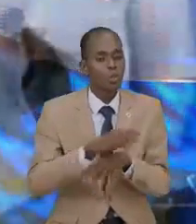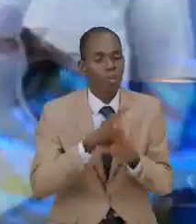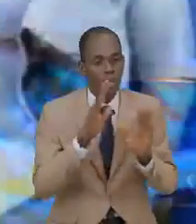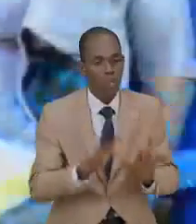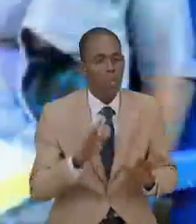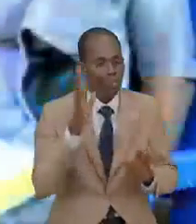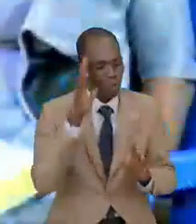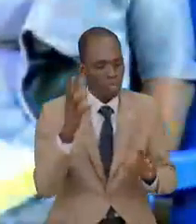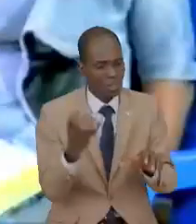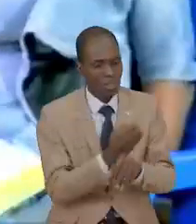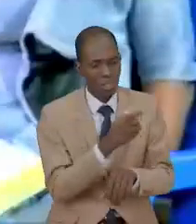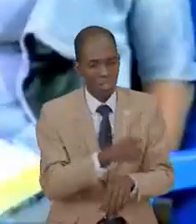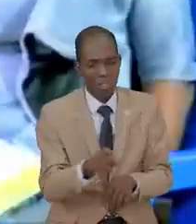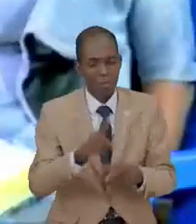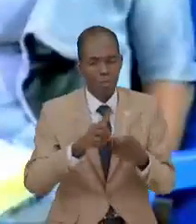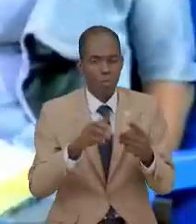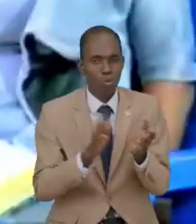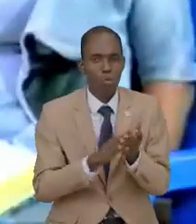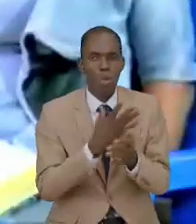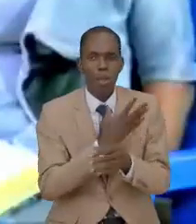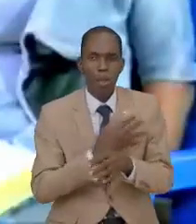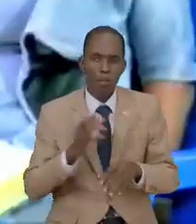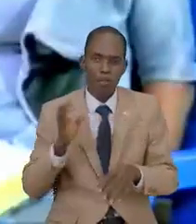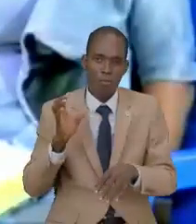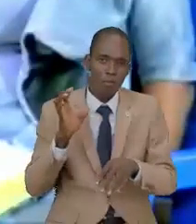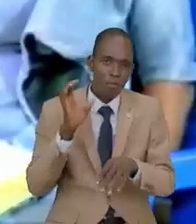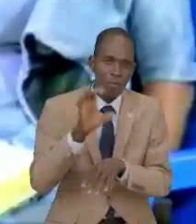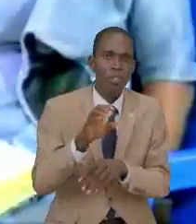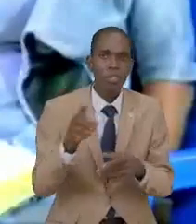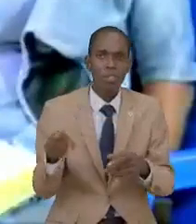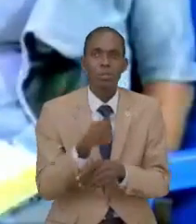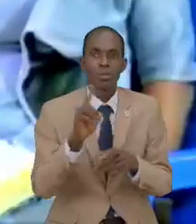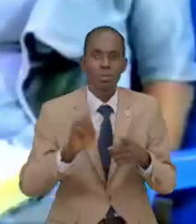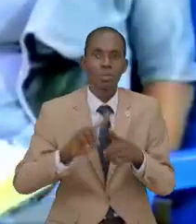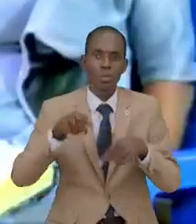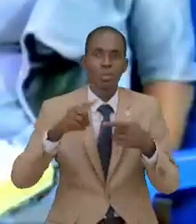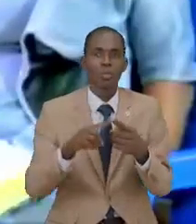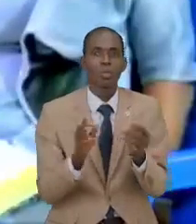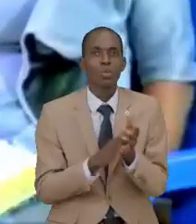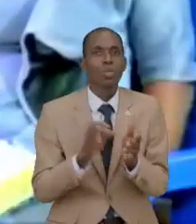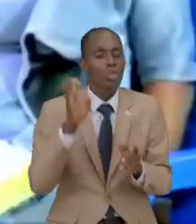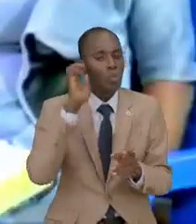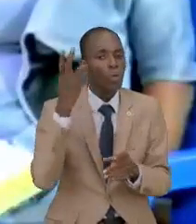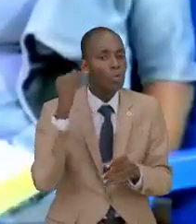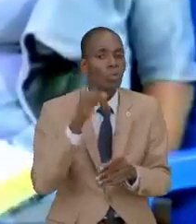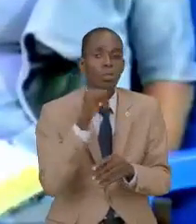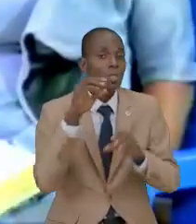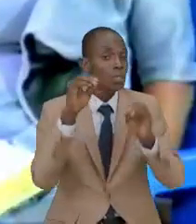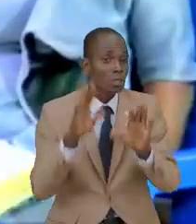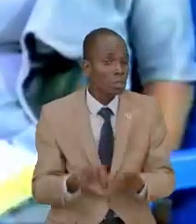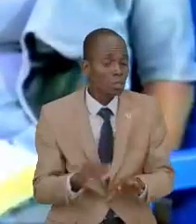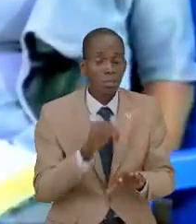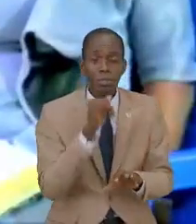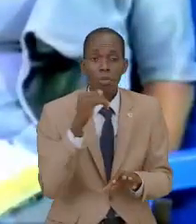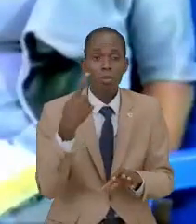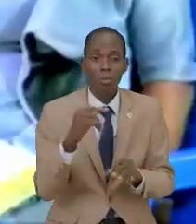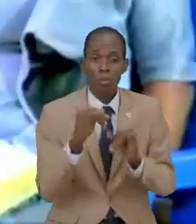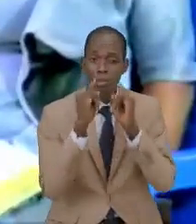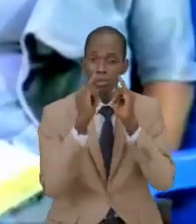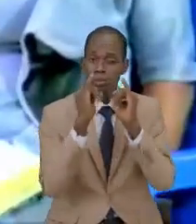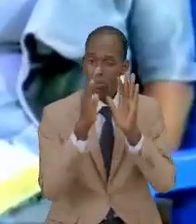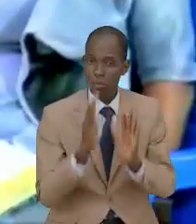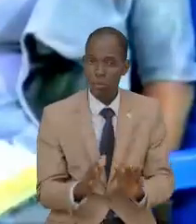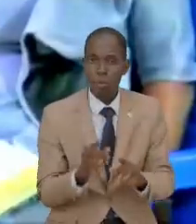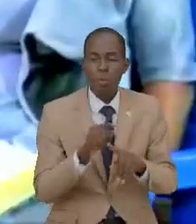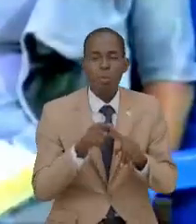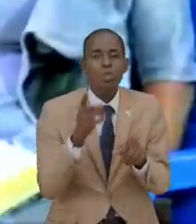to school and force them to get to school. He was not the teacher. He was not the instructor. It was just